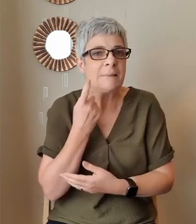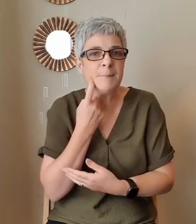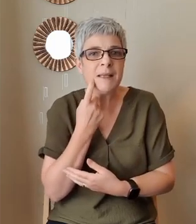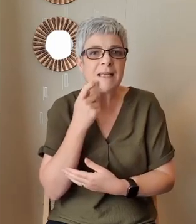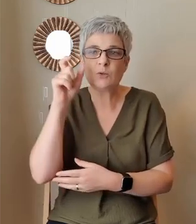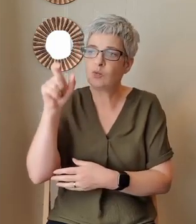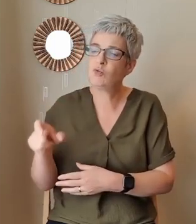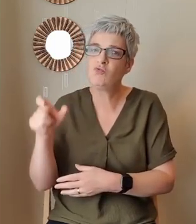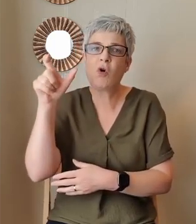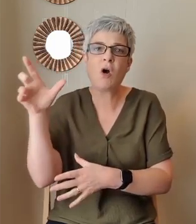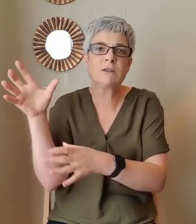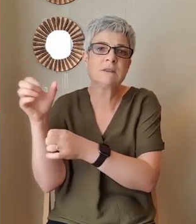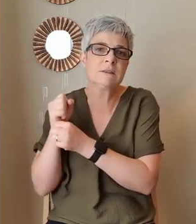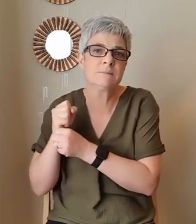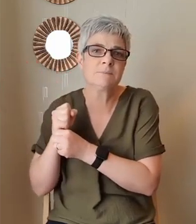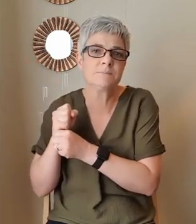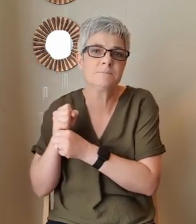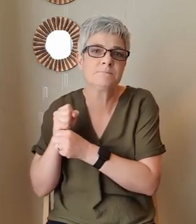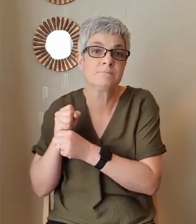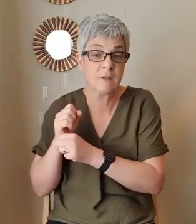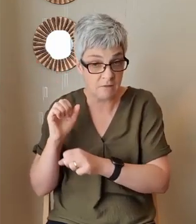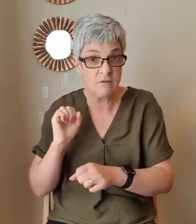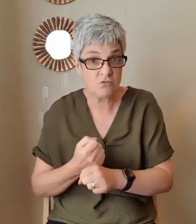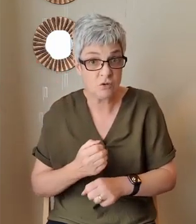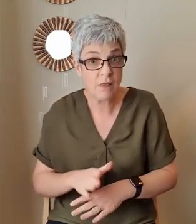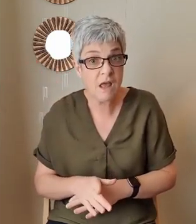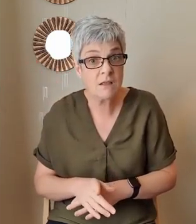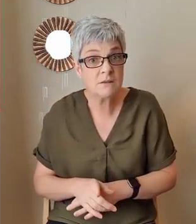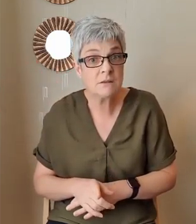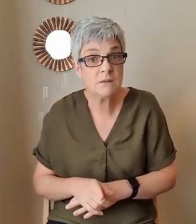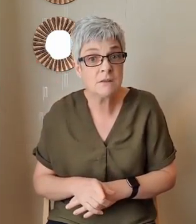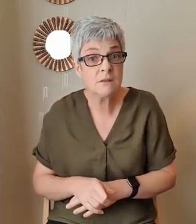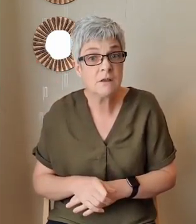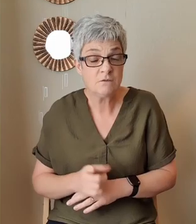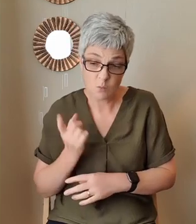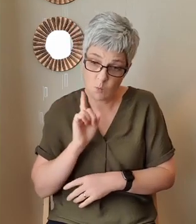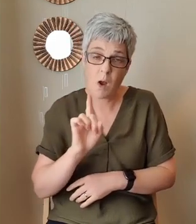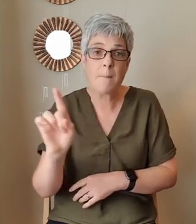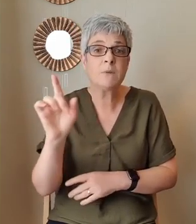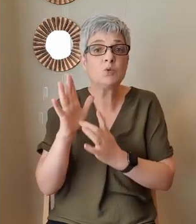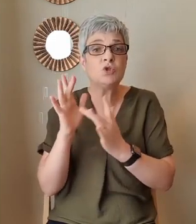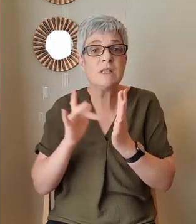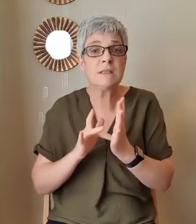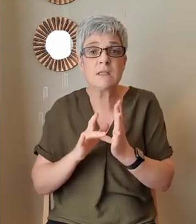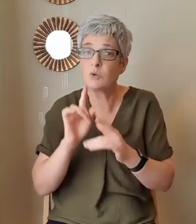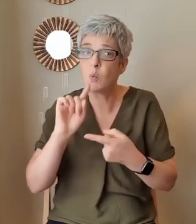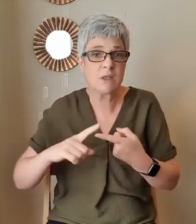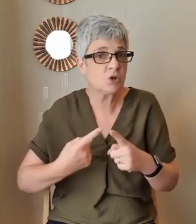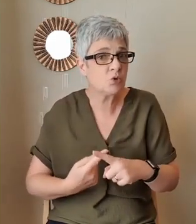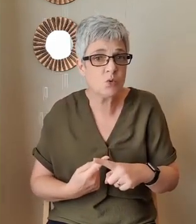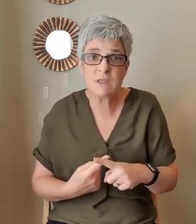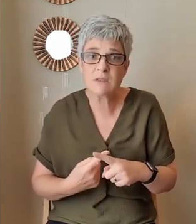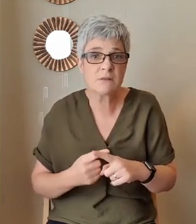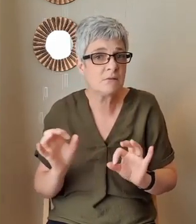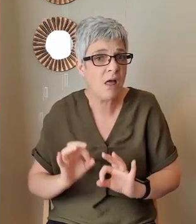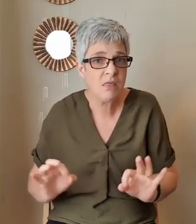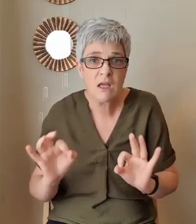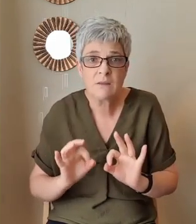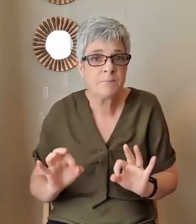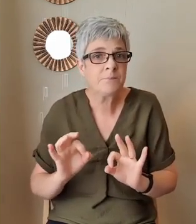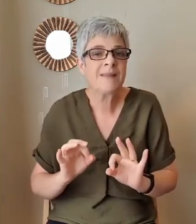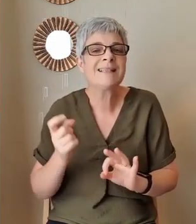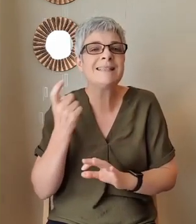cling." Have you done that? Gone to Jesus, no excuses, no bribes, nothing, just